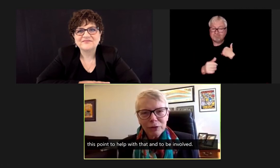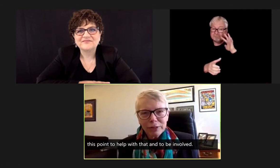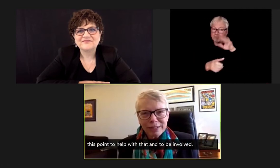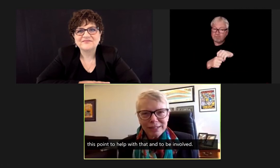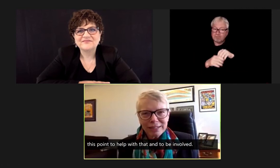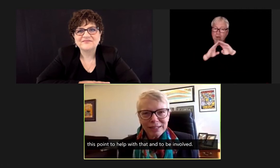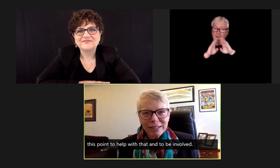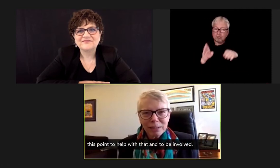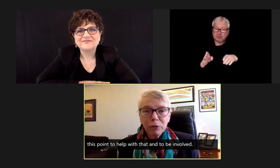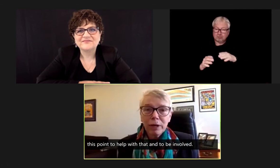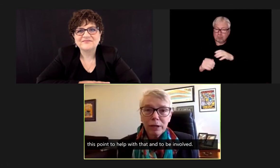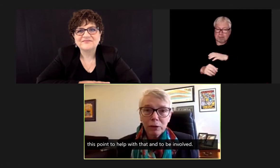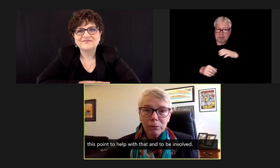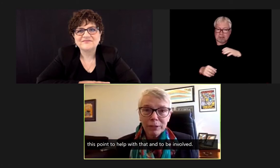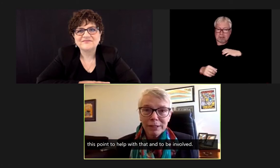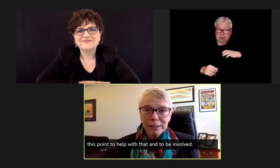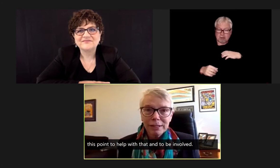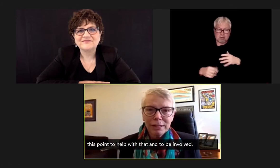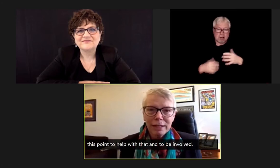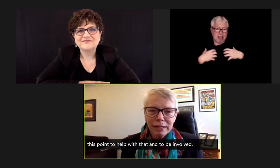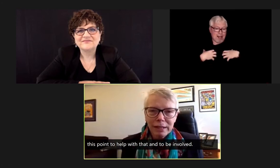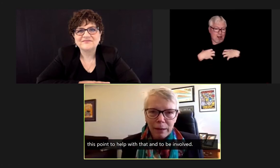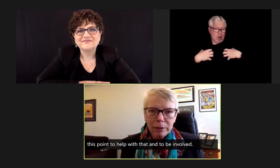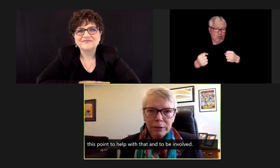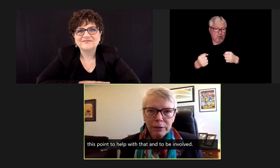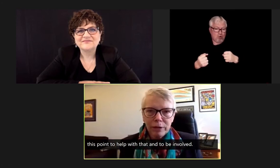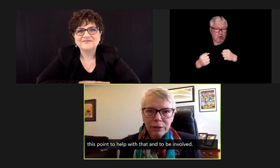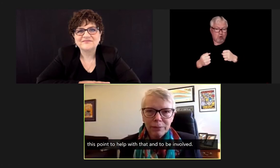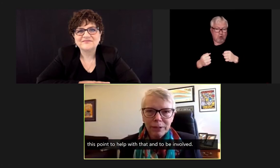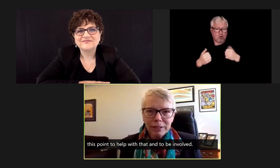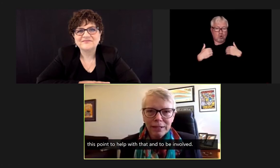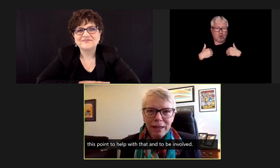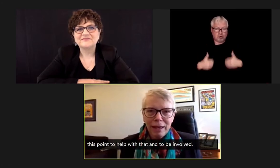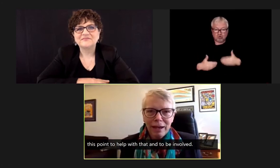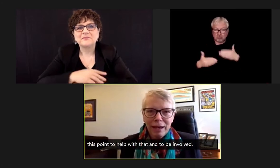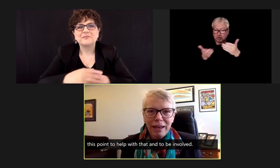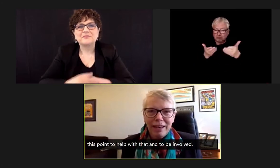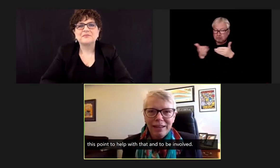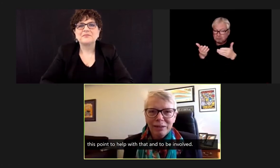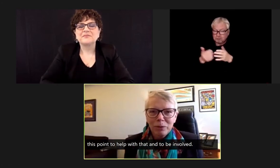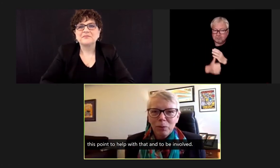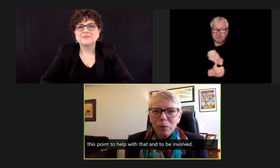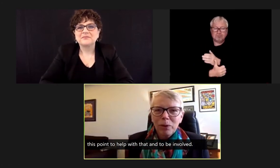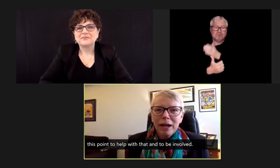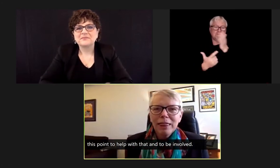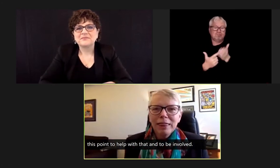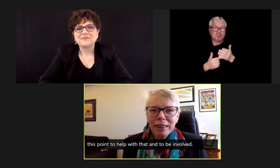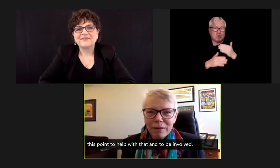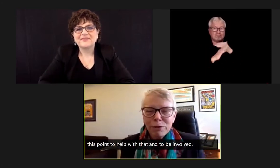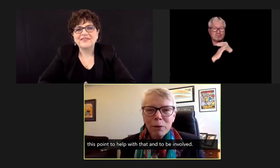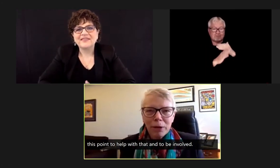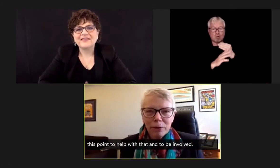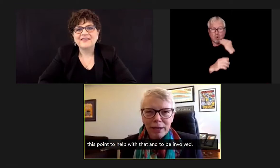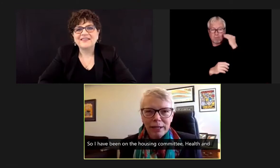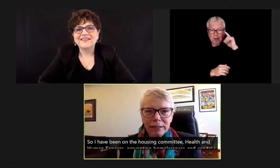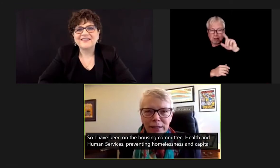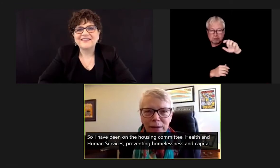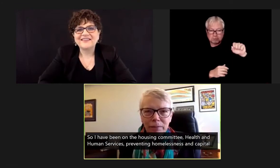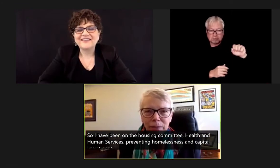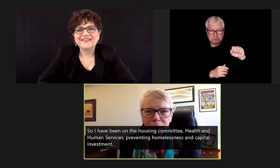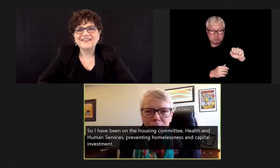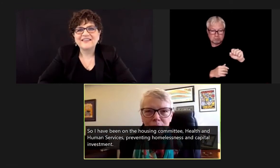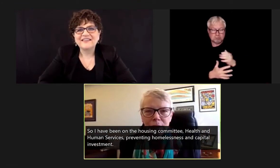Human Services, Preventing Homelessness, and Capital Investment. And what I love about